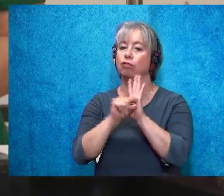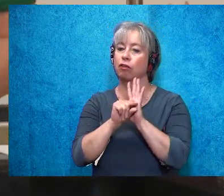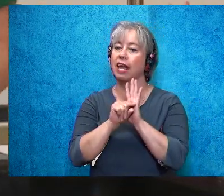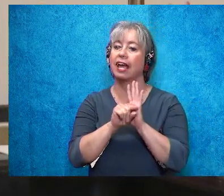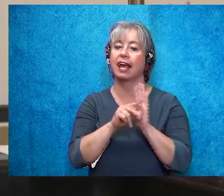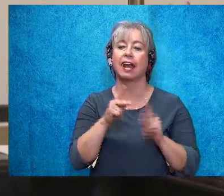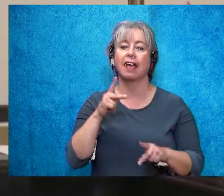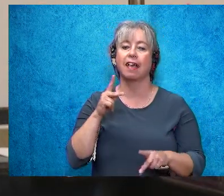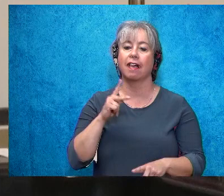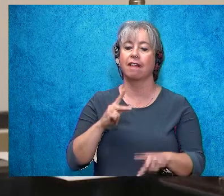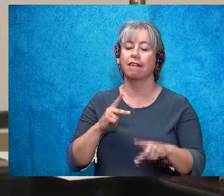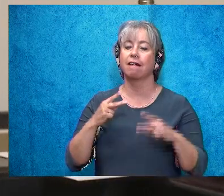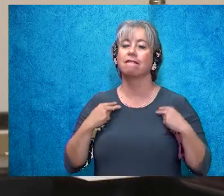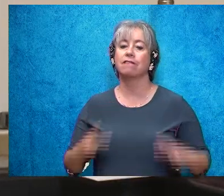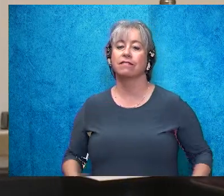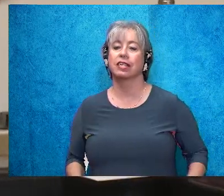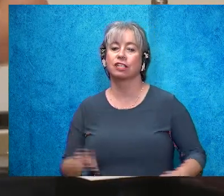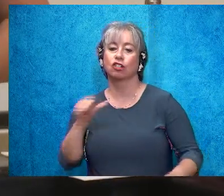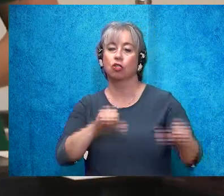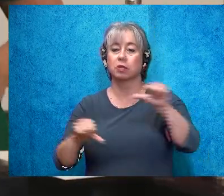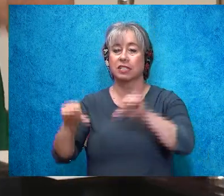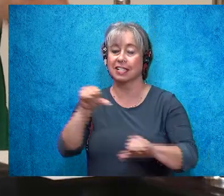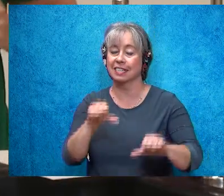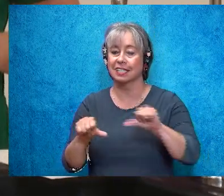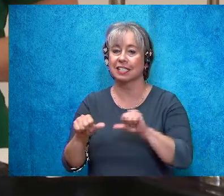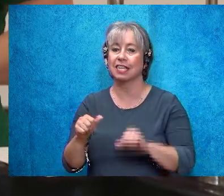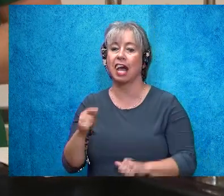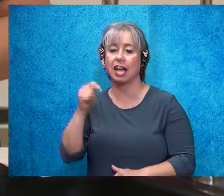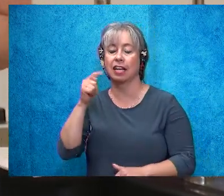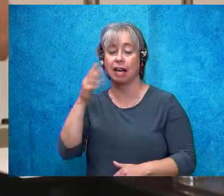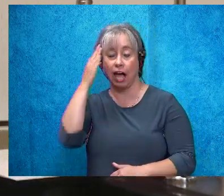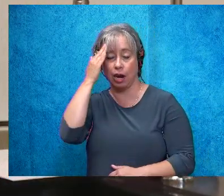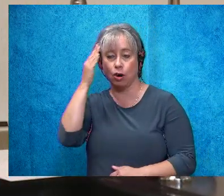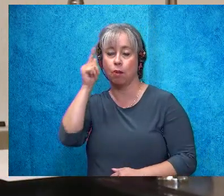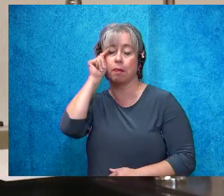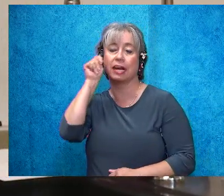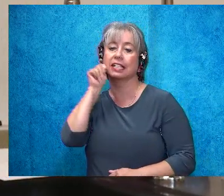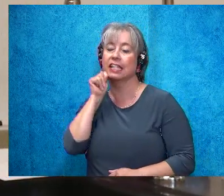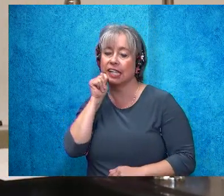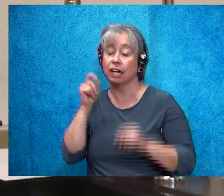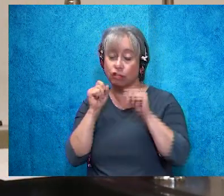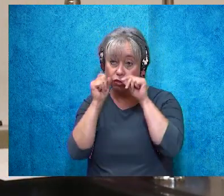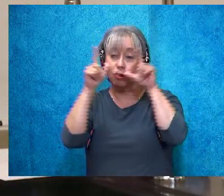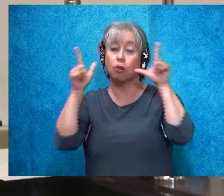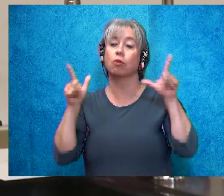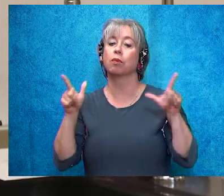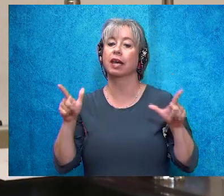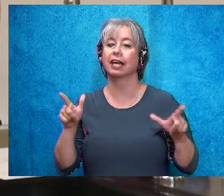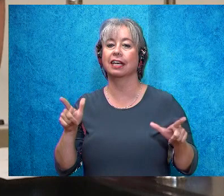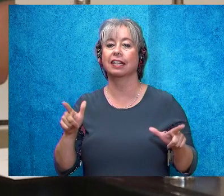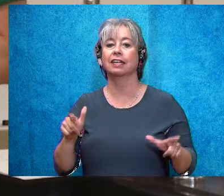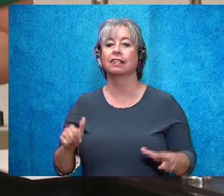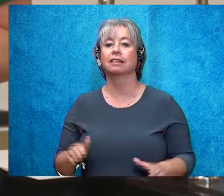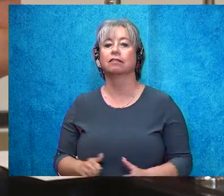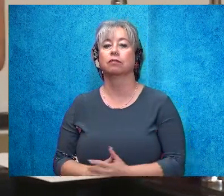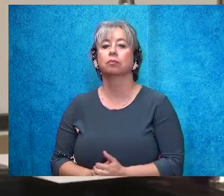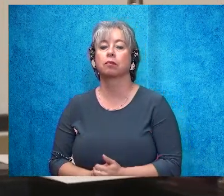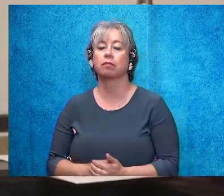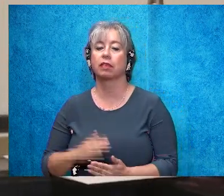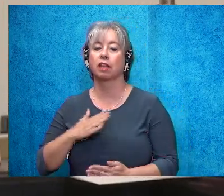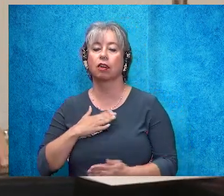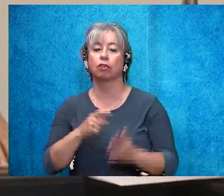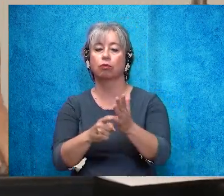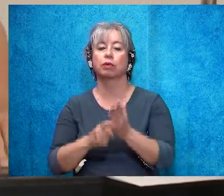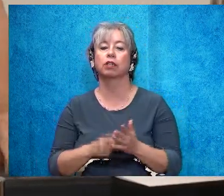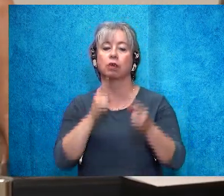so glad they put me at 10:30 because that means my teenagers are somewhat awake. Science Alabama Course of Study Standard,